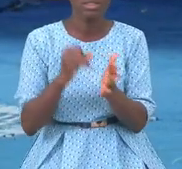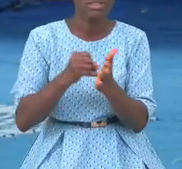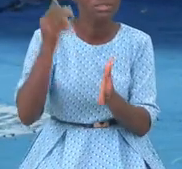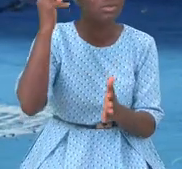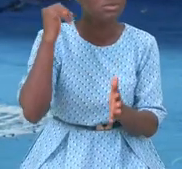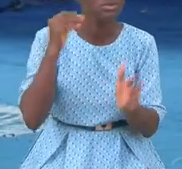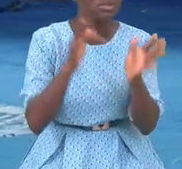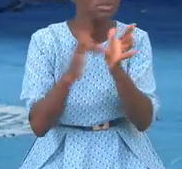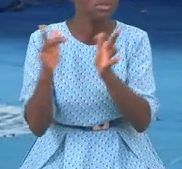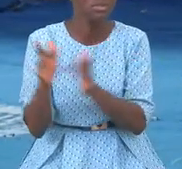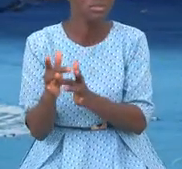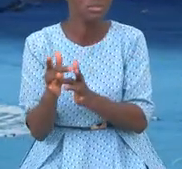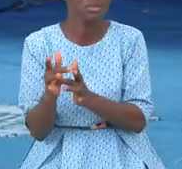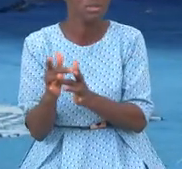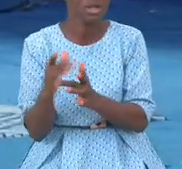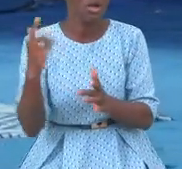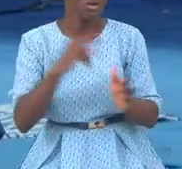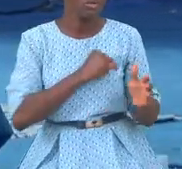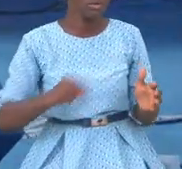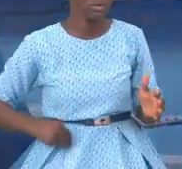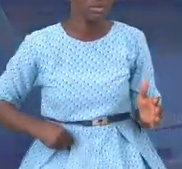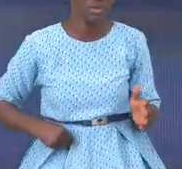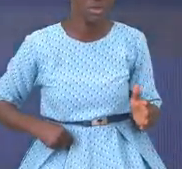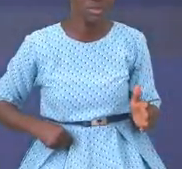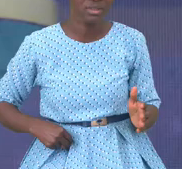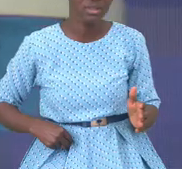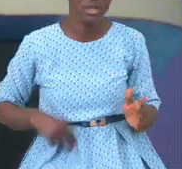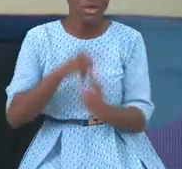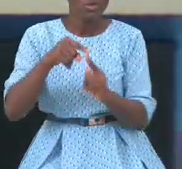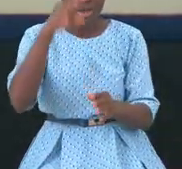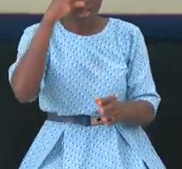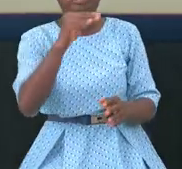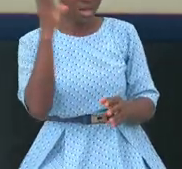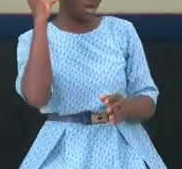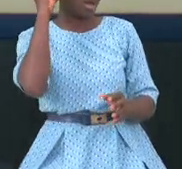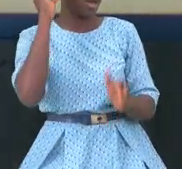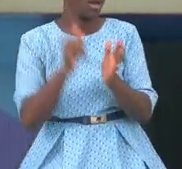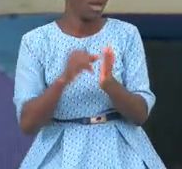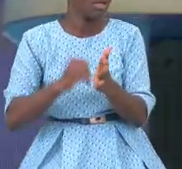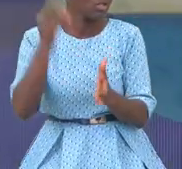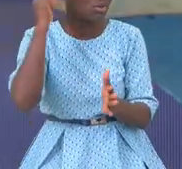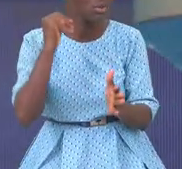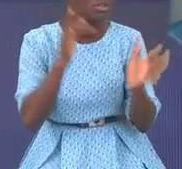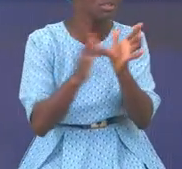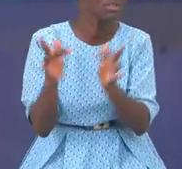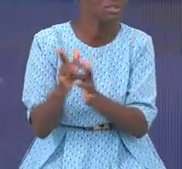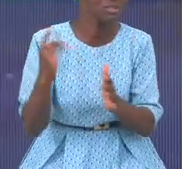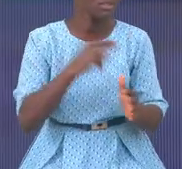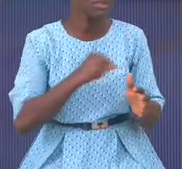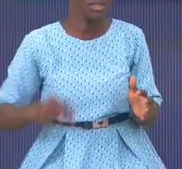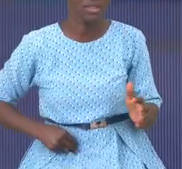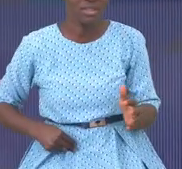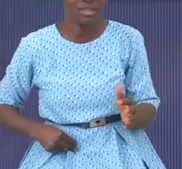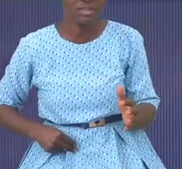Nazareth, when he heard that he saw Jesus of Nazareth, who is Jesus